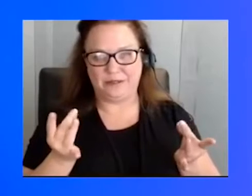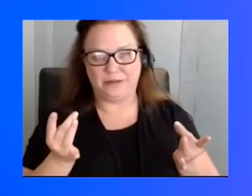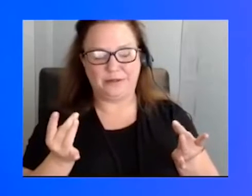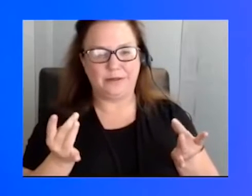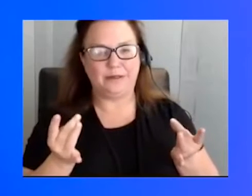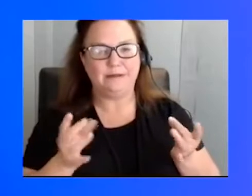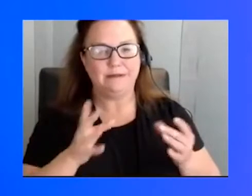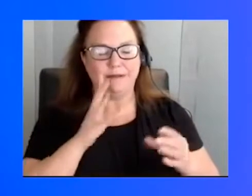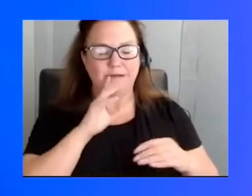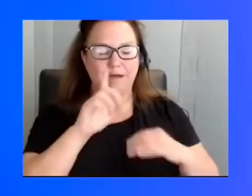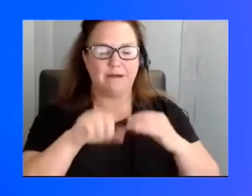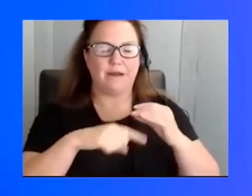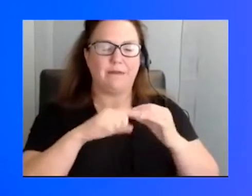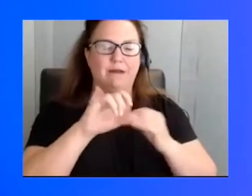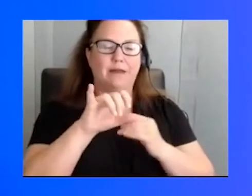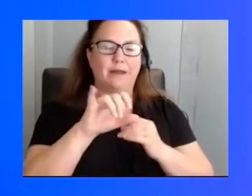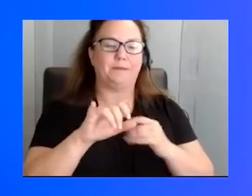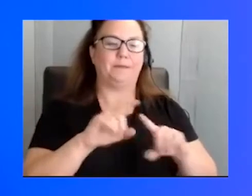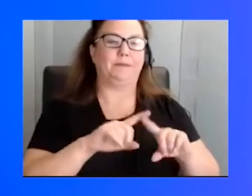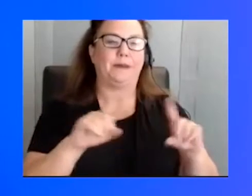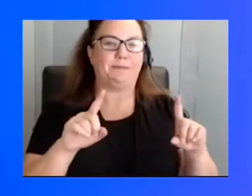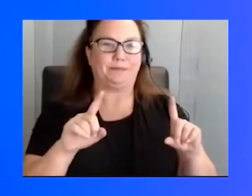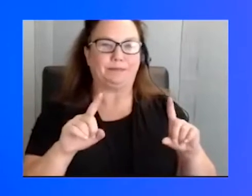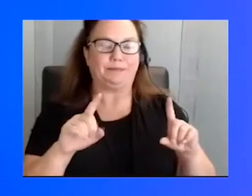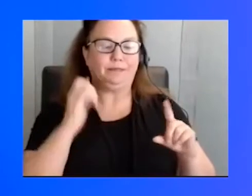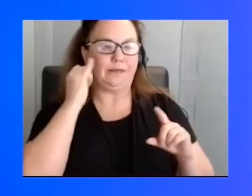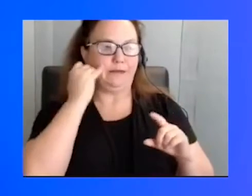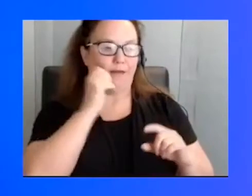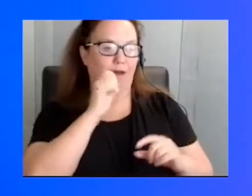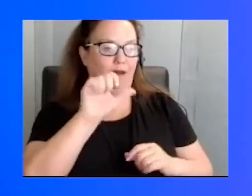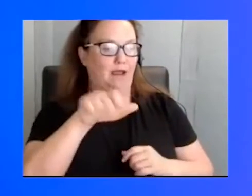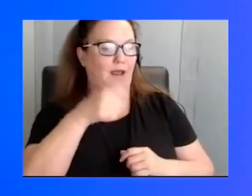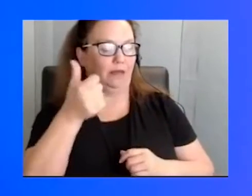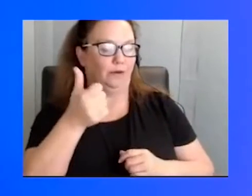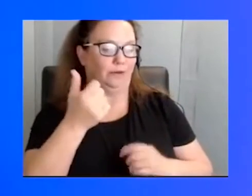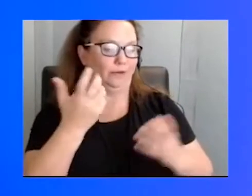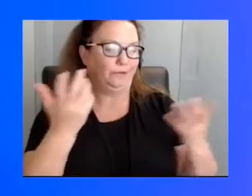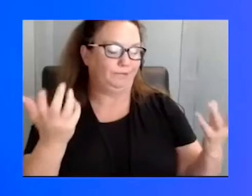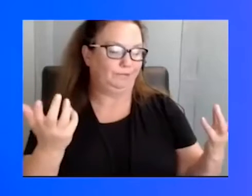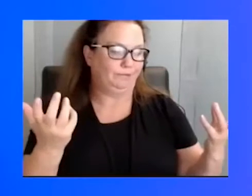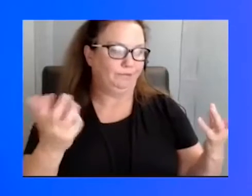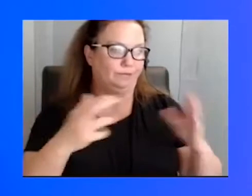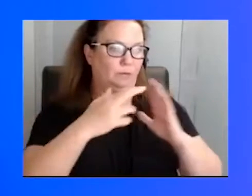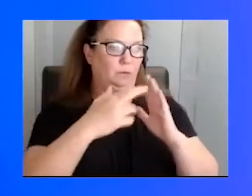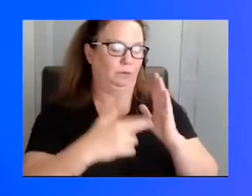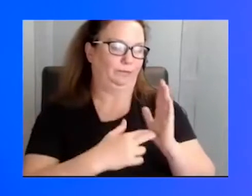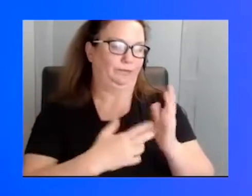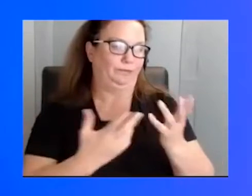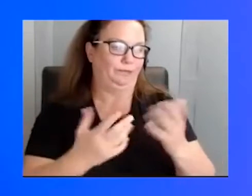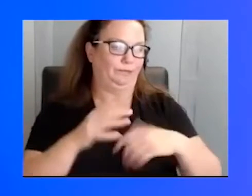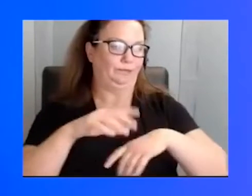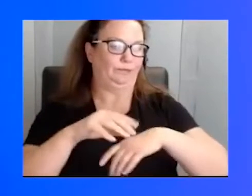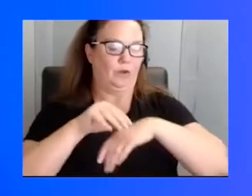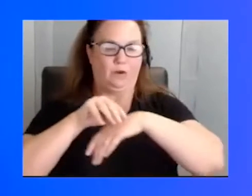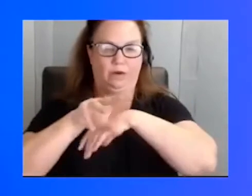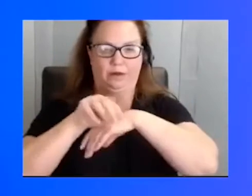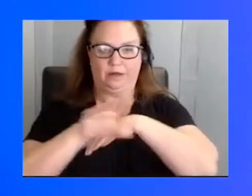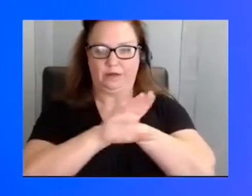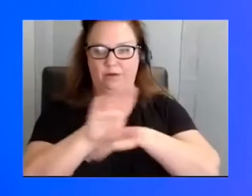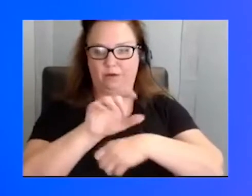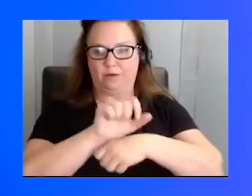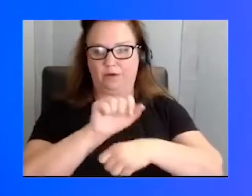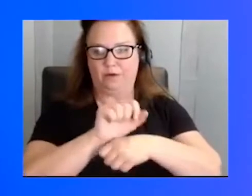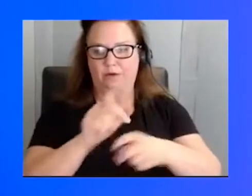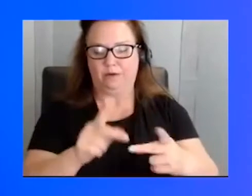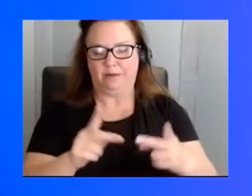about. But unless there are other guidance or rules in your workplace, it's really going to be